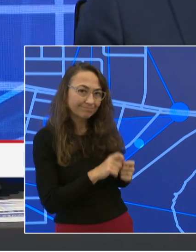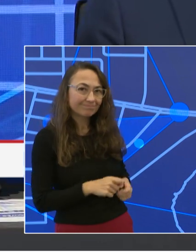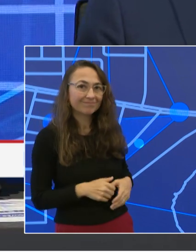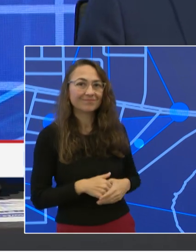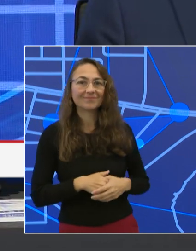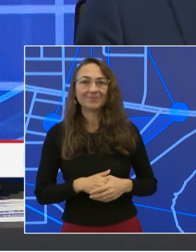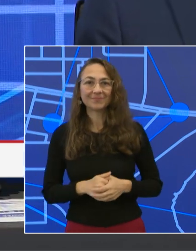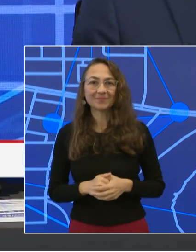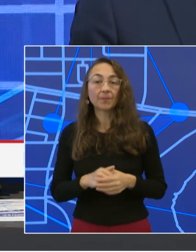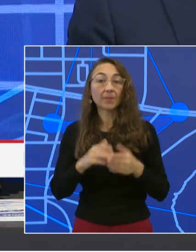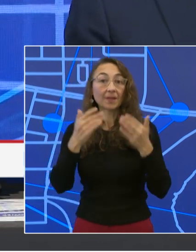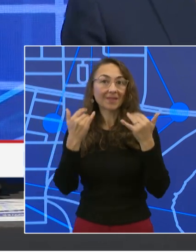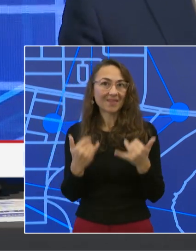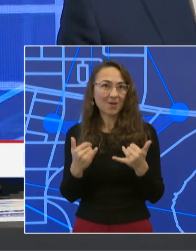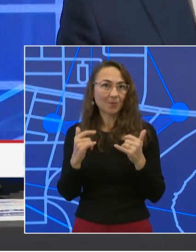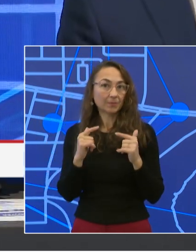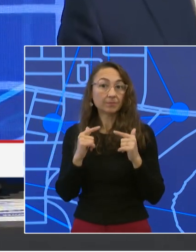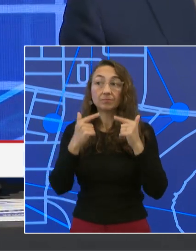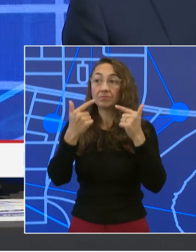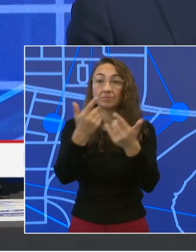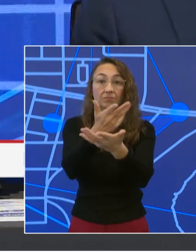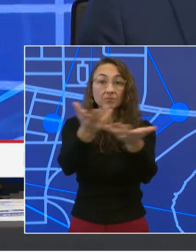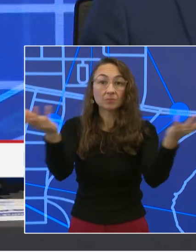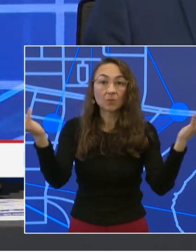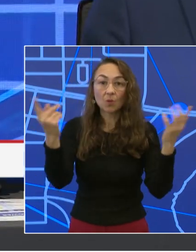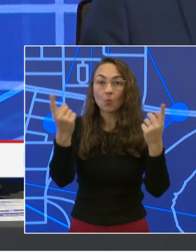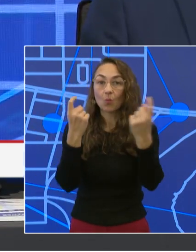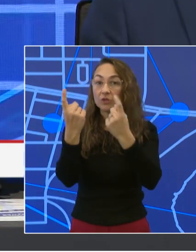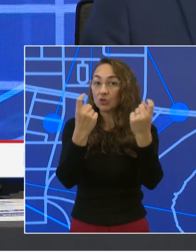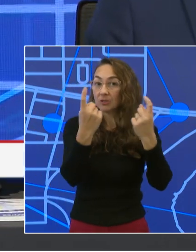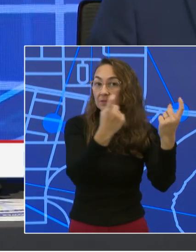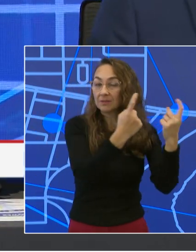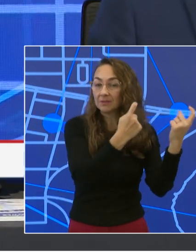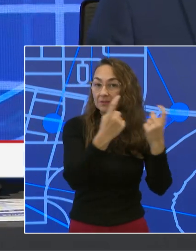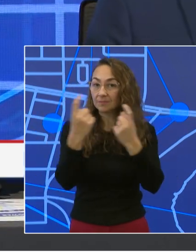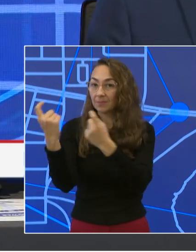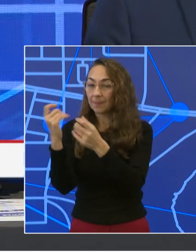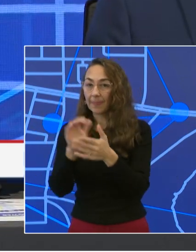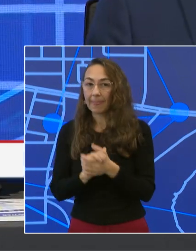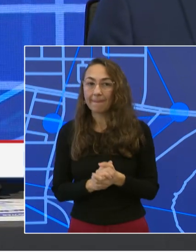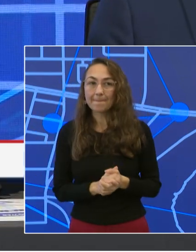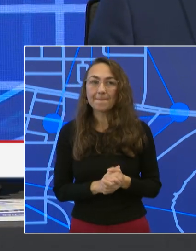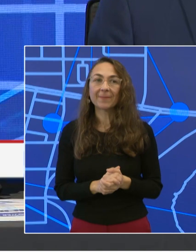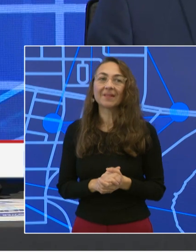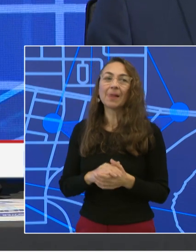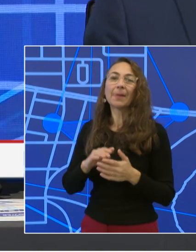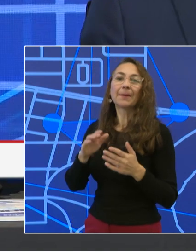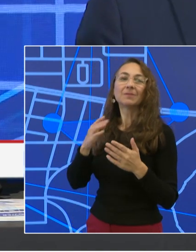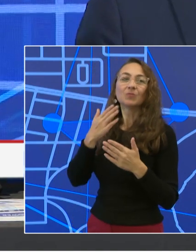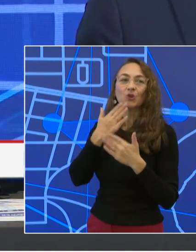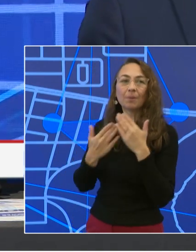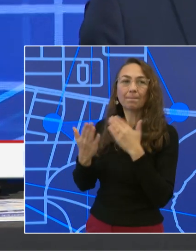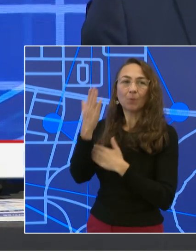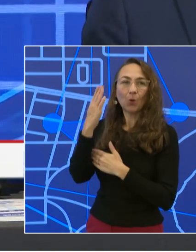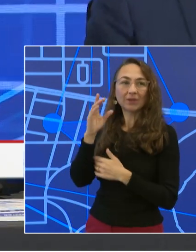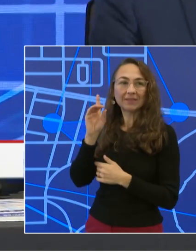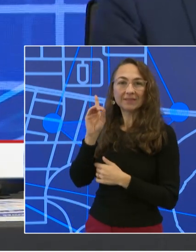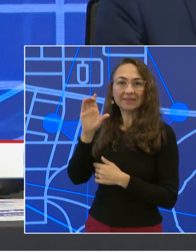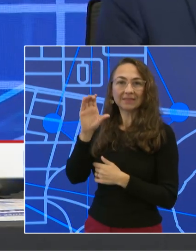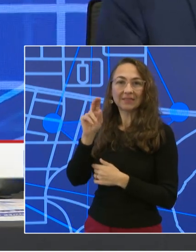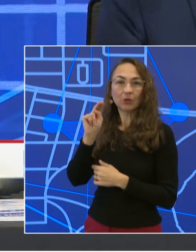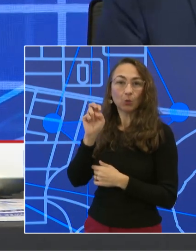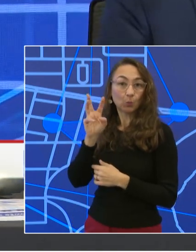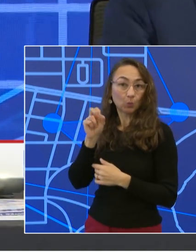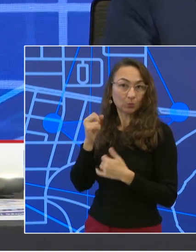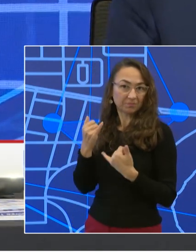we will take some questions on public safety. Good morning, Randy Bass with DC News Now. Appreciate this overview today.